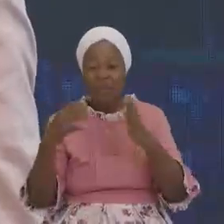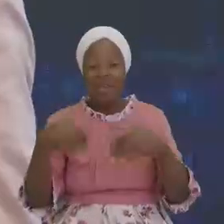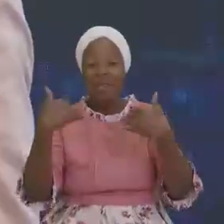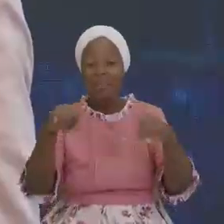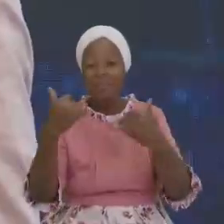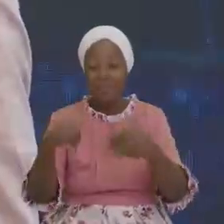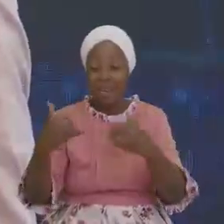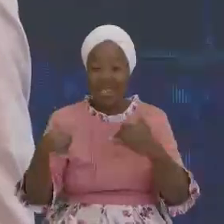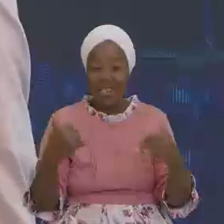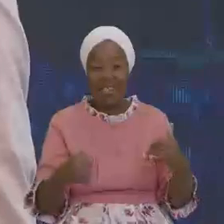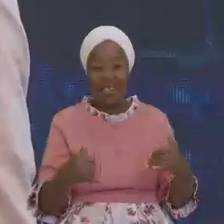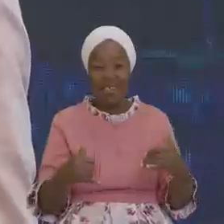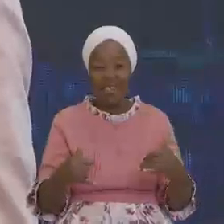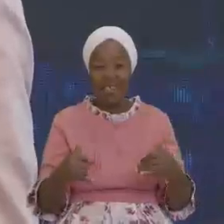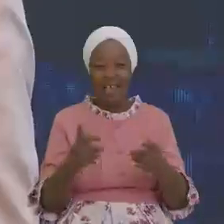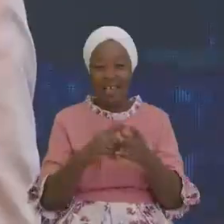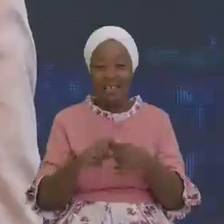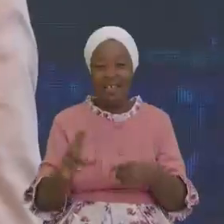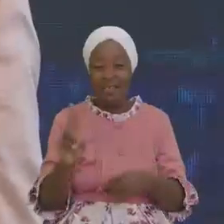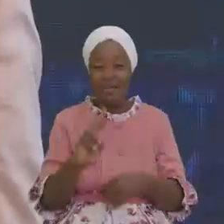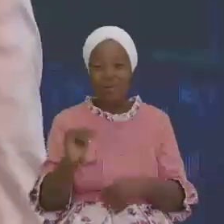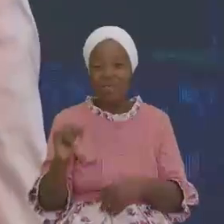A lot of you seeing